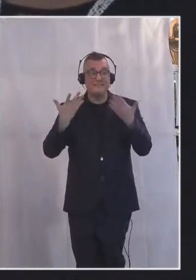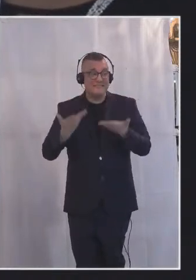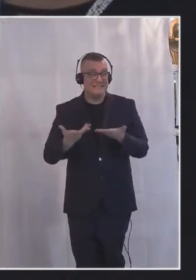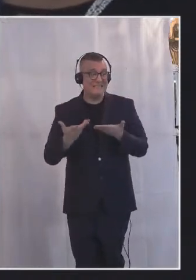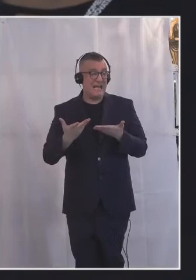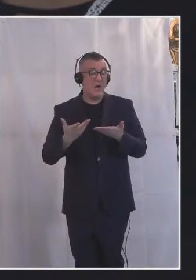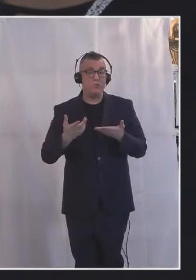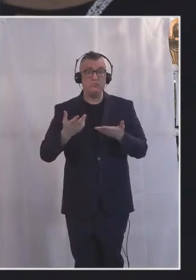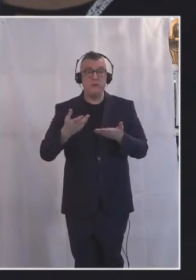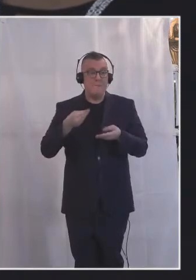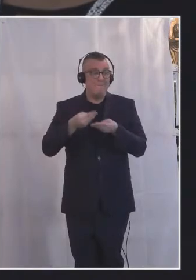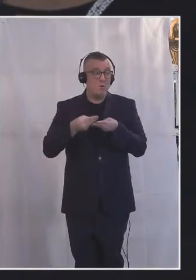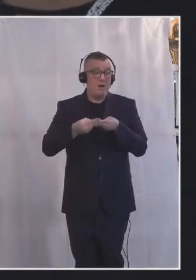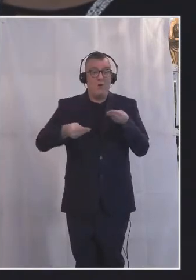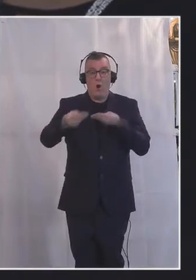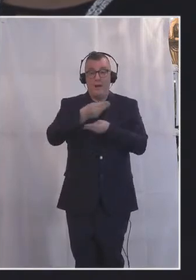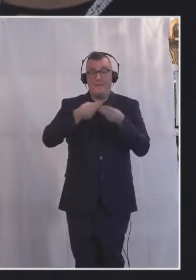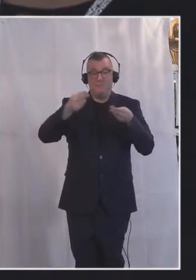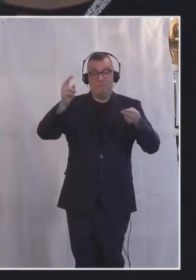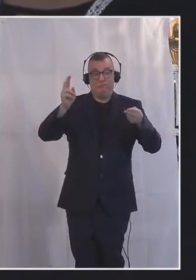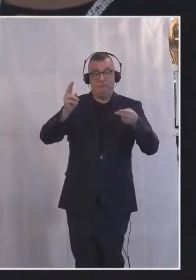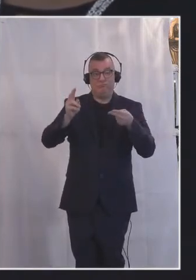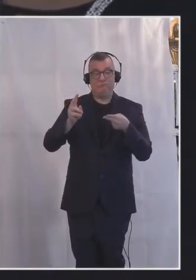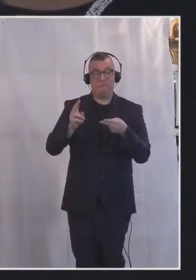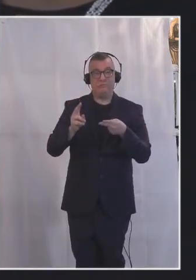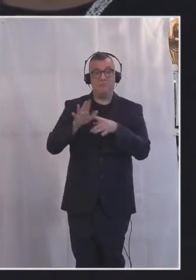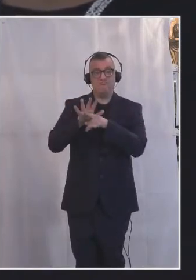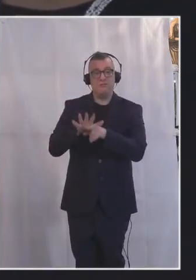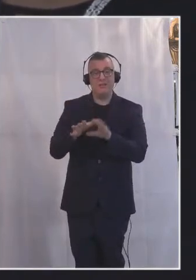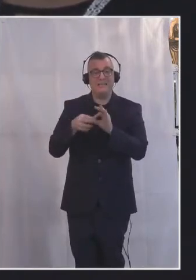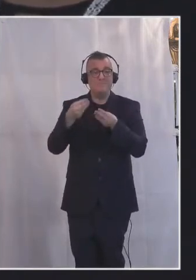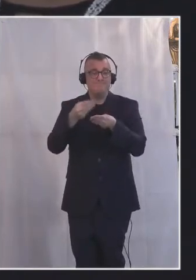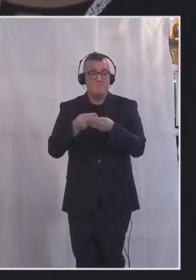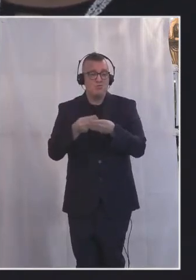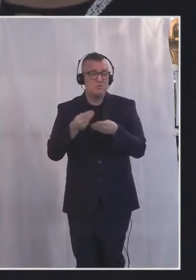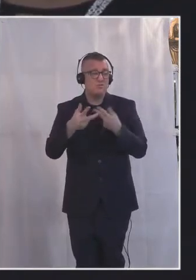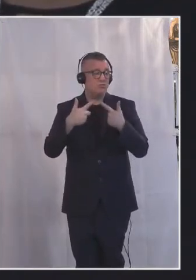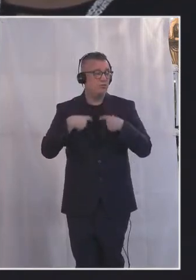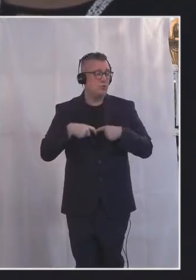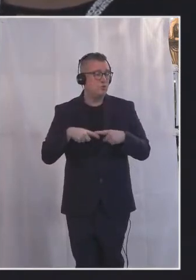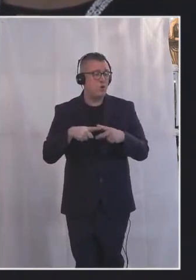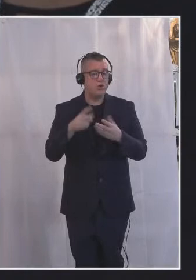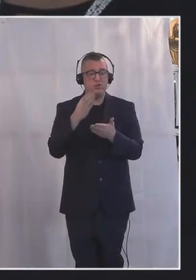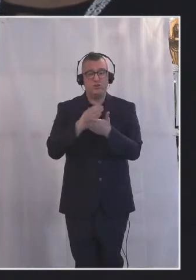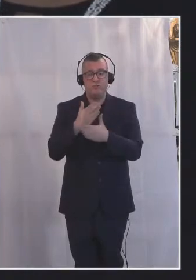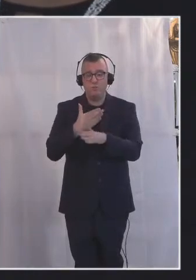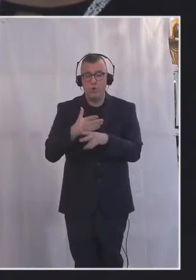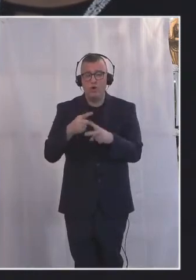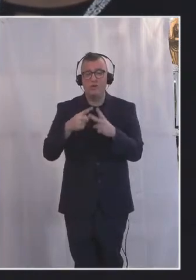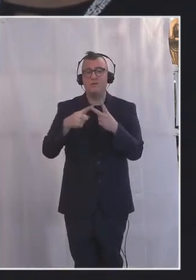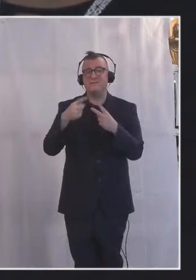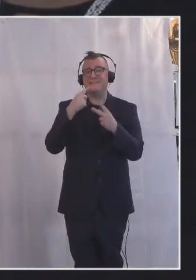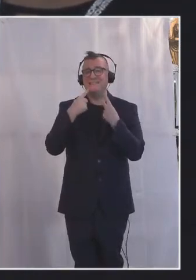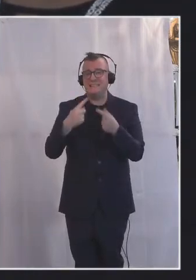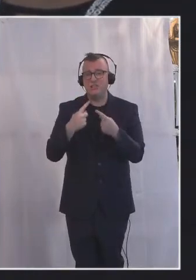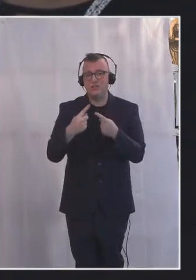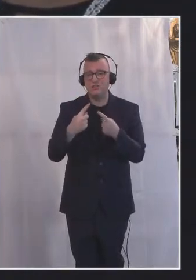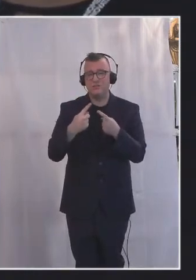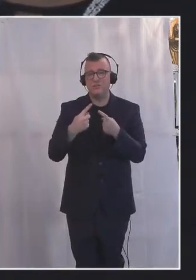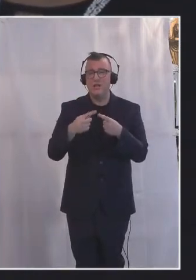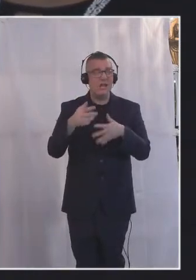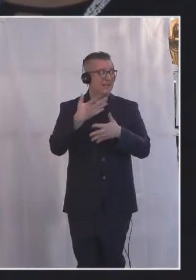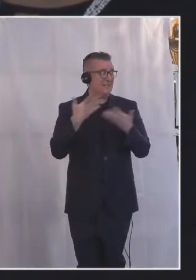and pressure on our frontline workers, our social workers and our charity workers and our teachers. You just need to look at the